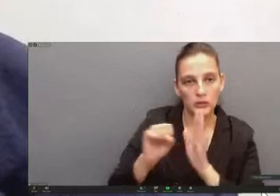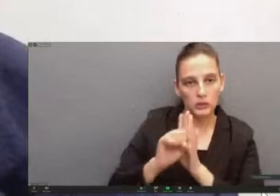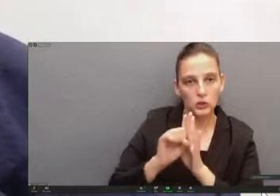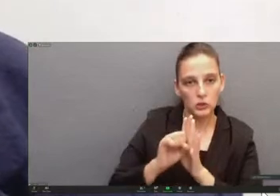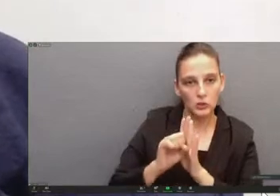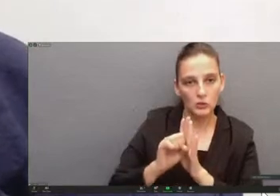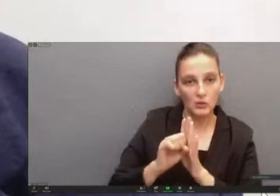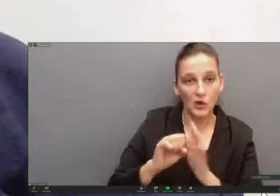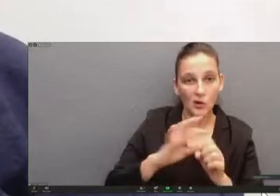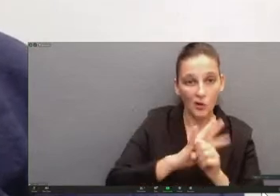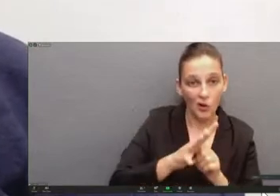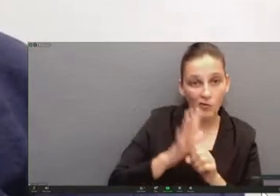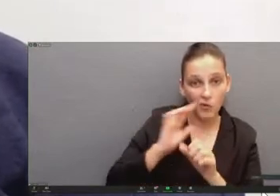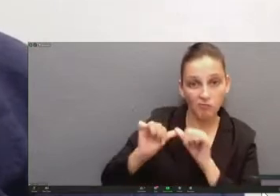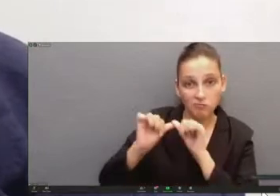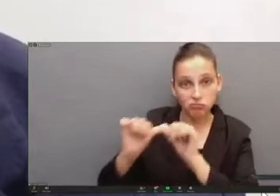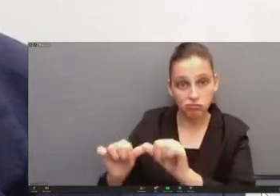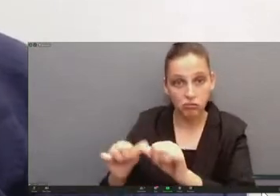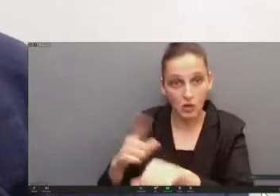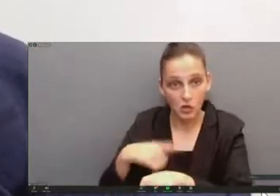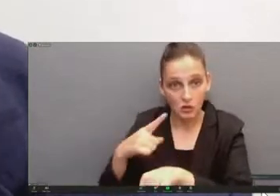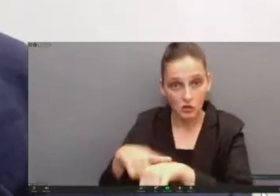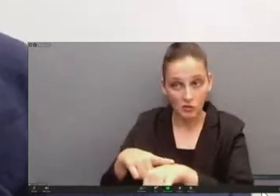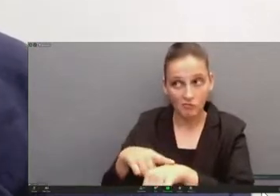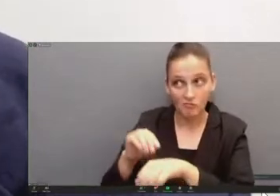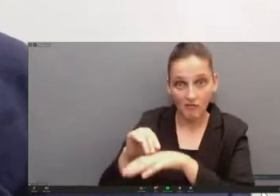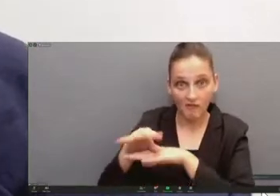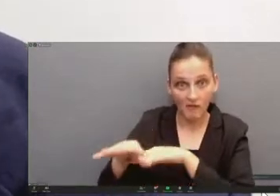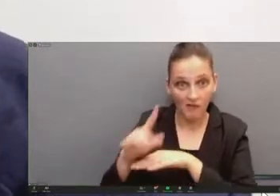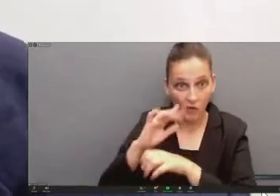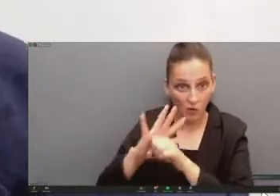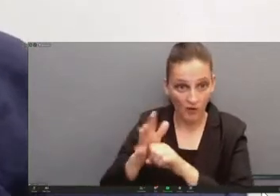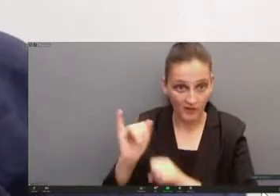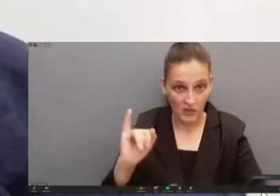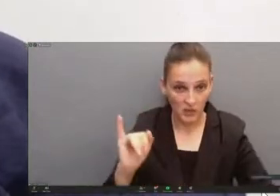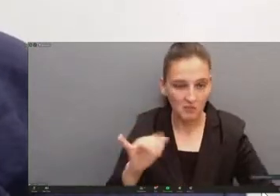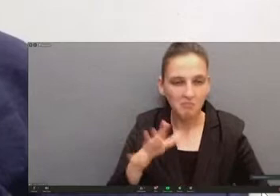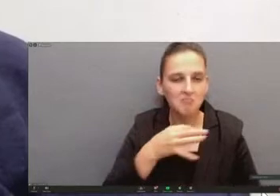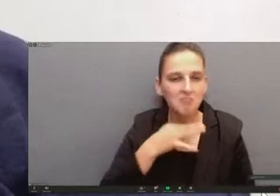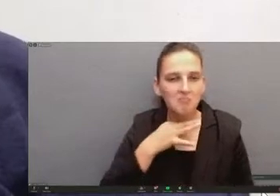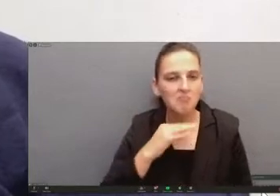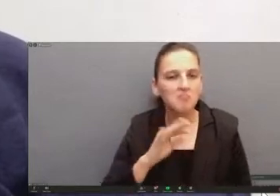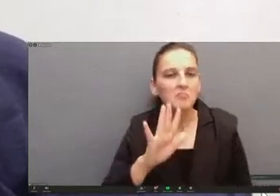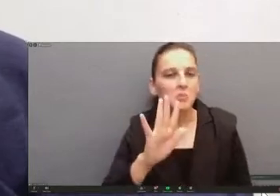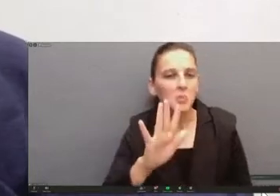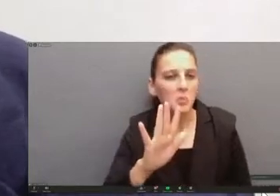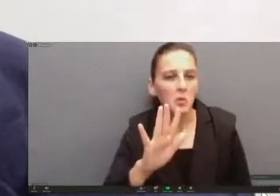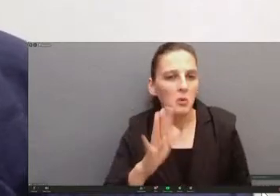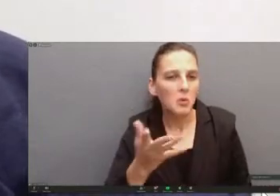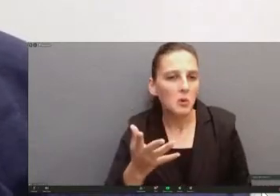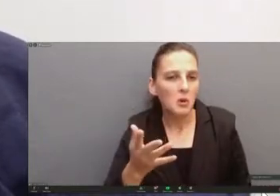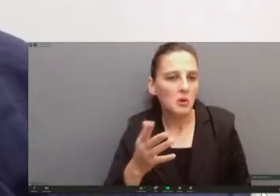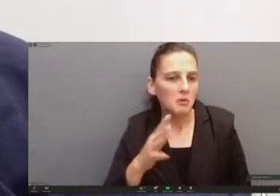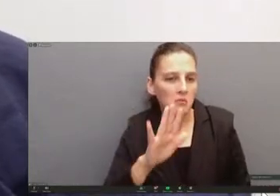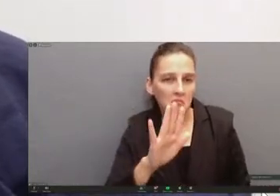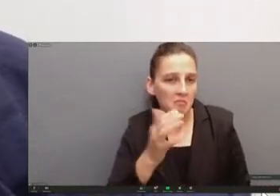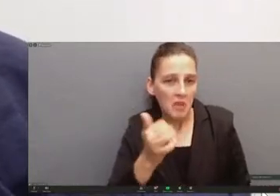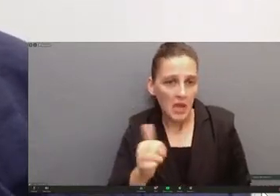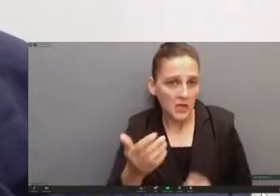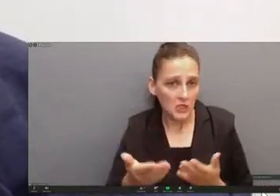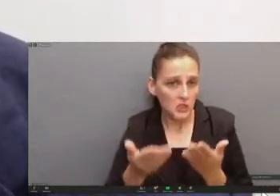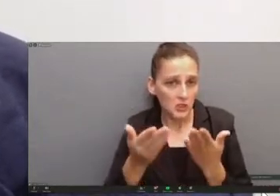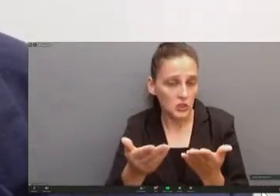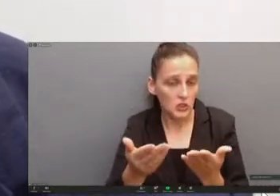long-term effects of COVID-19 infection. Do you have any speculation or any suggestion with regards